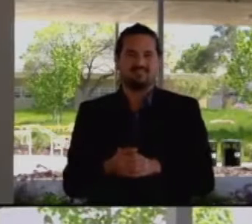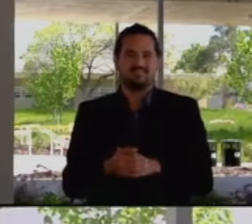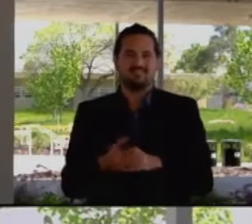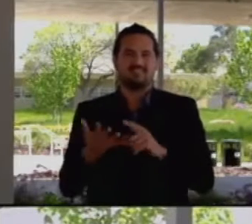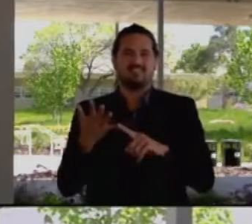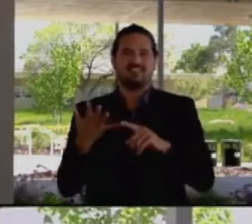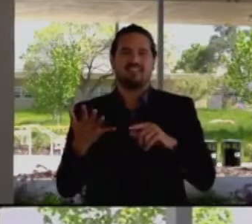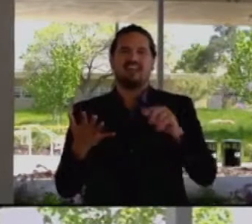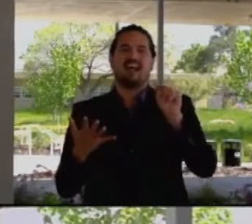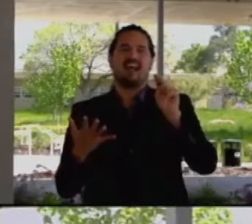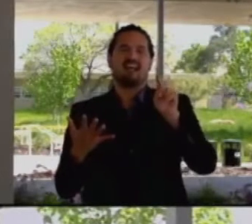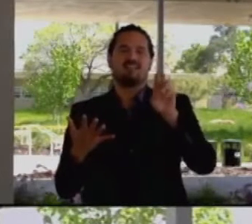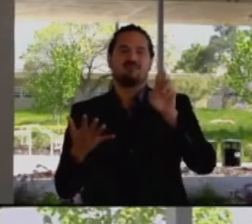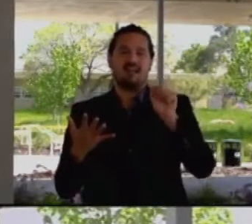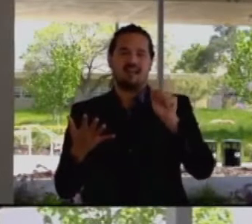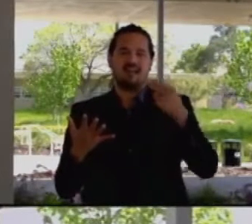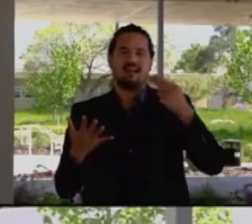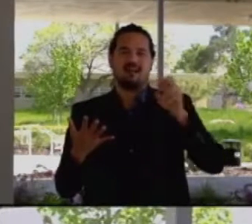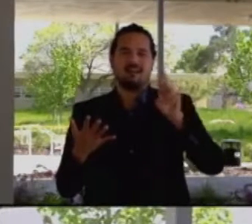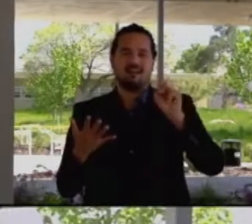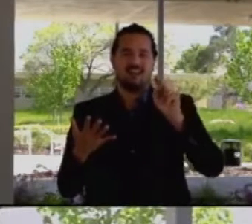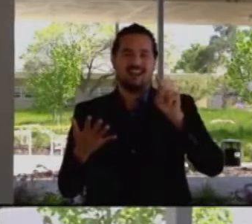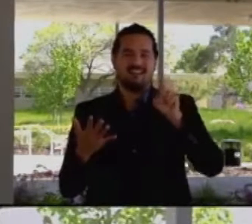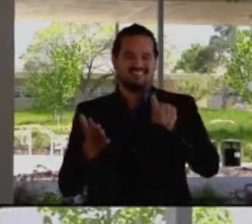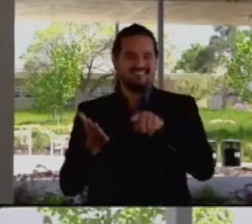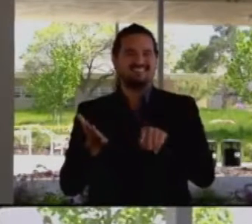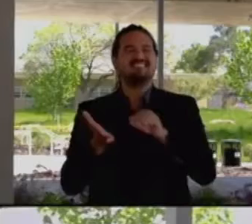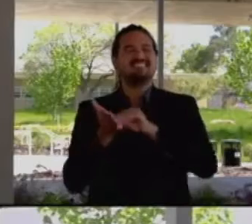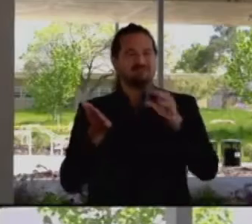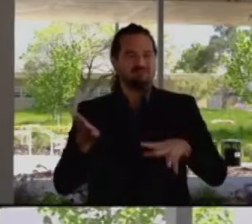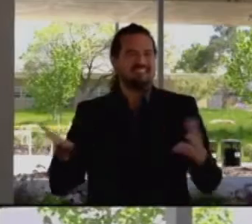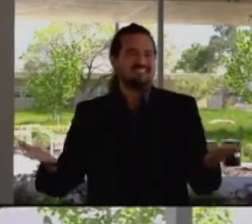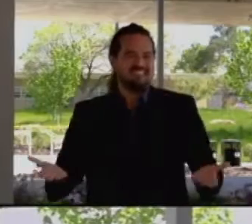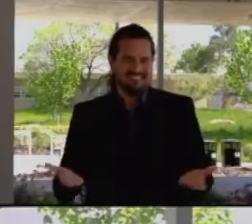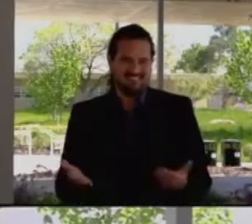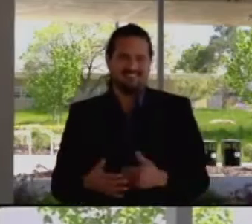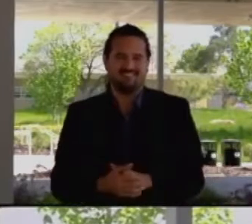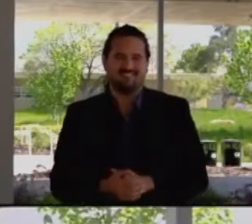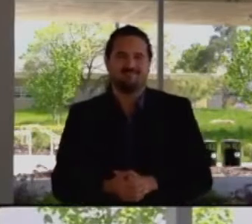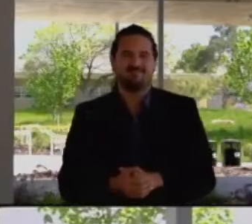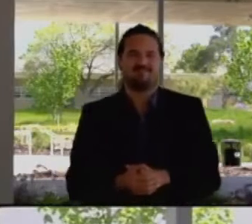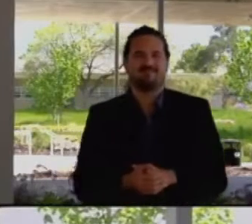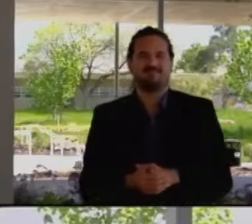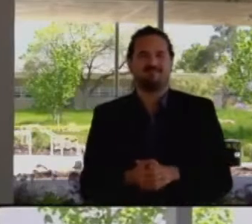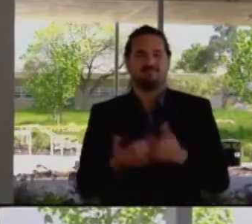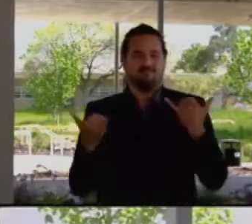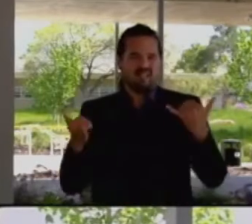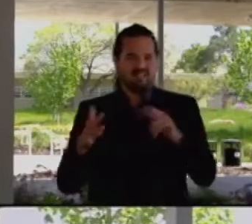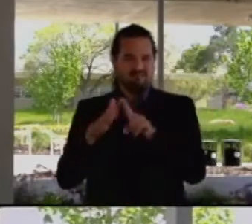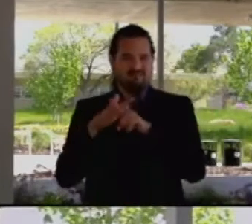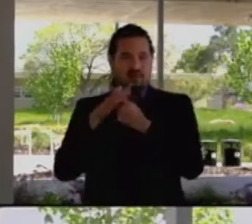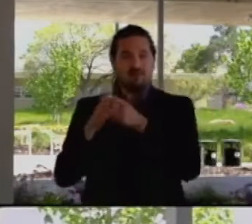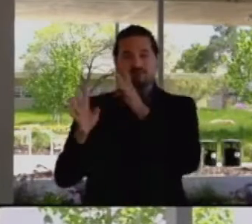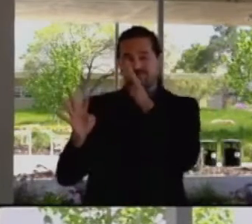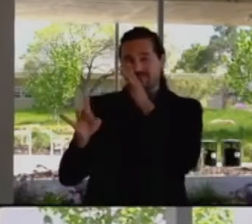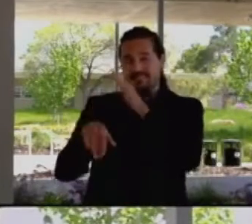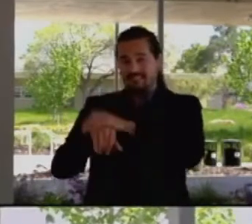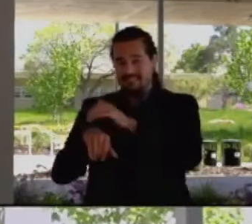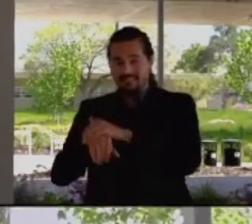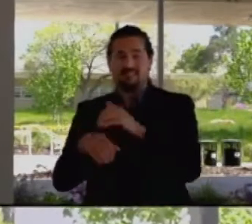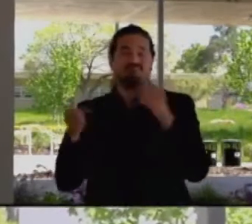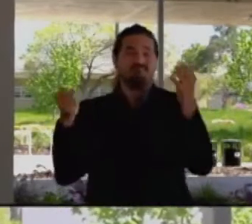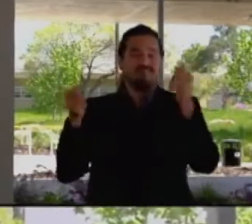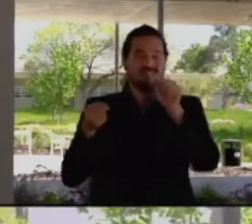School. And today we're gonna start in English and American Sign Language. We will then move